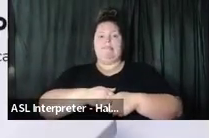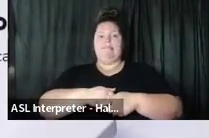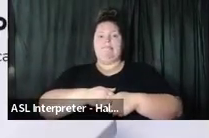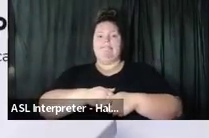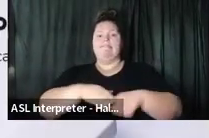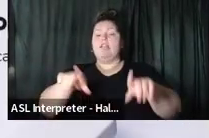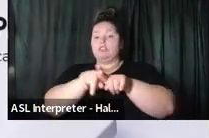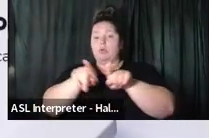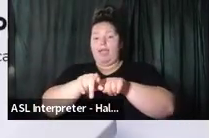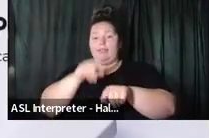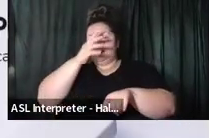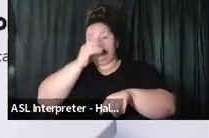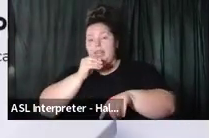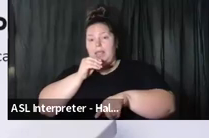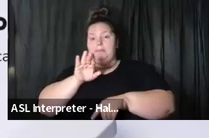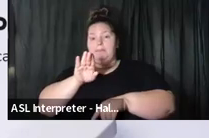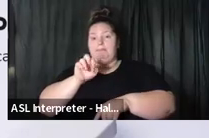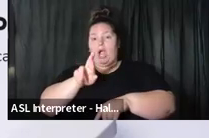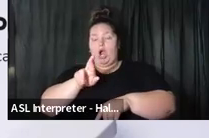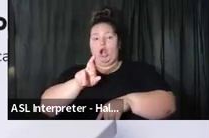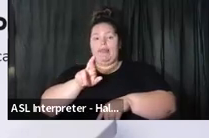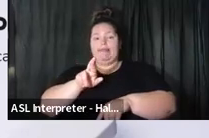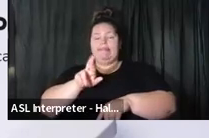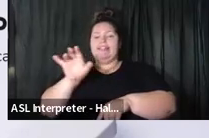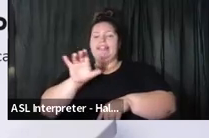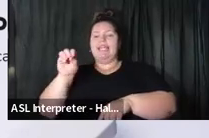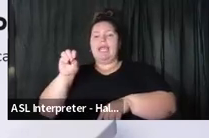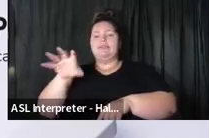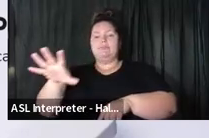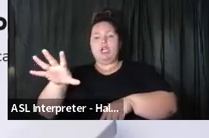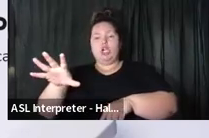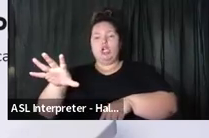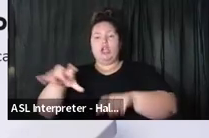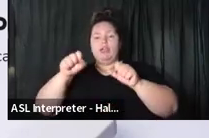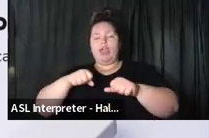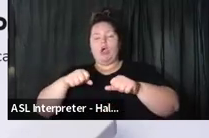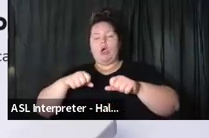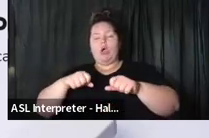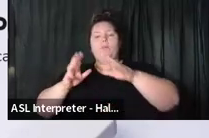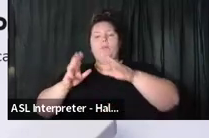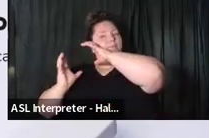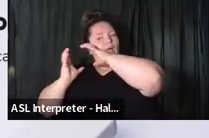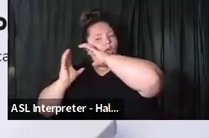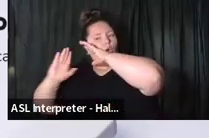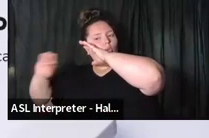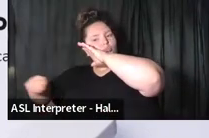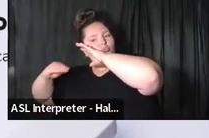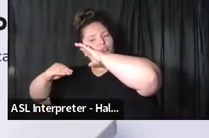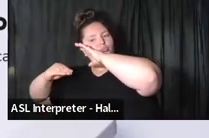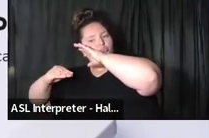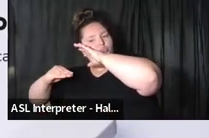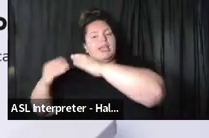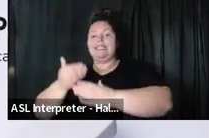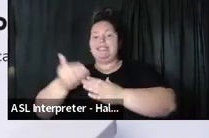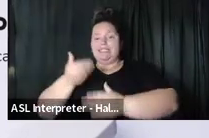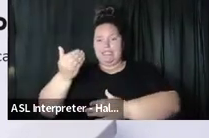bar, which is like a speaker that can go under your pillow. So this is very easy and compact to be able to travel